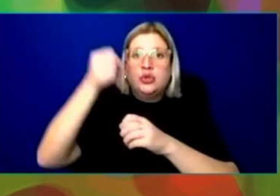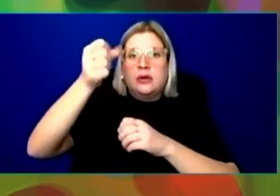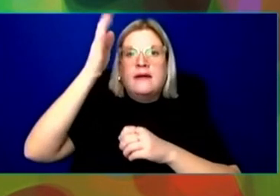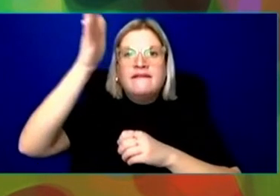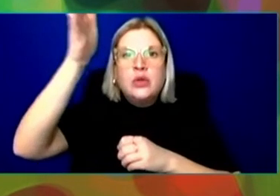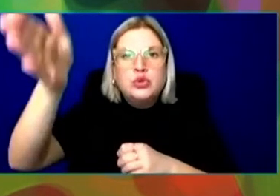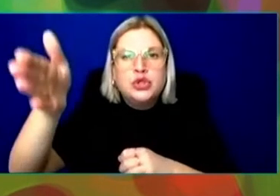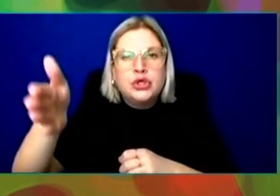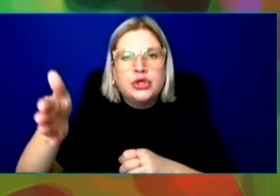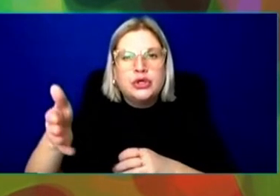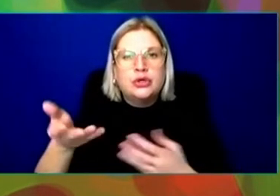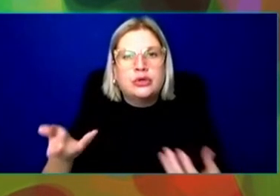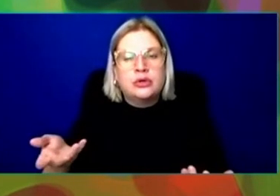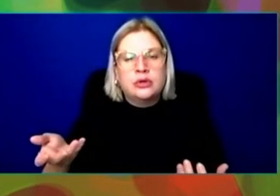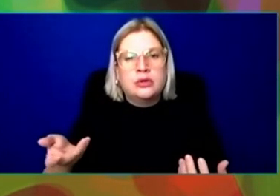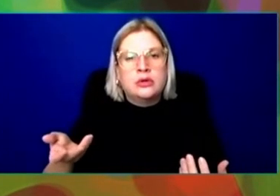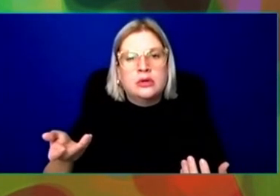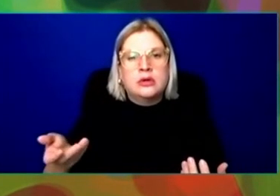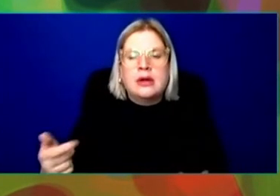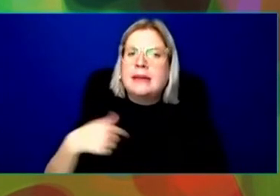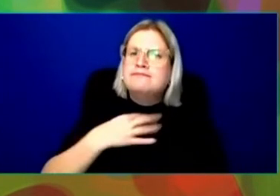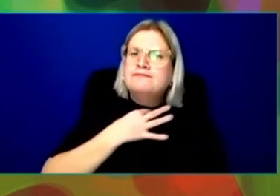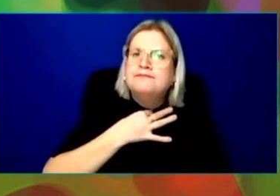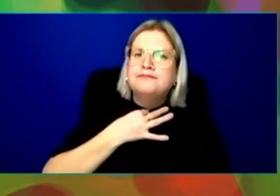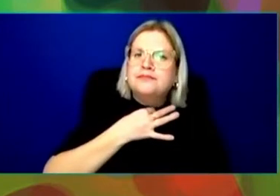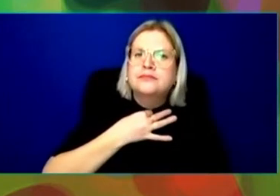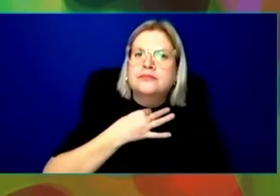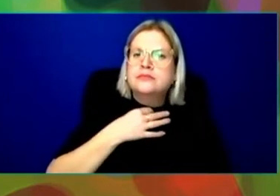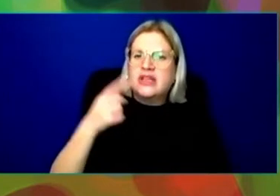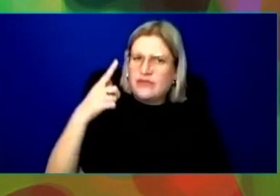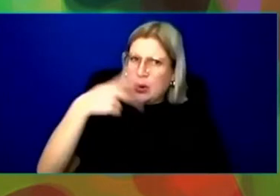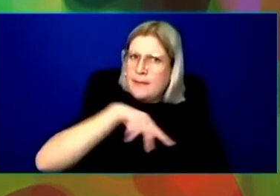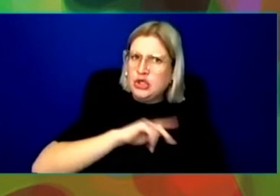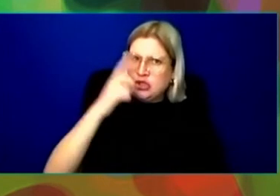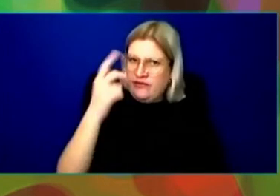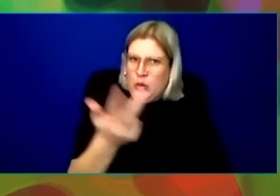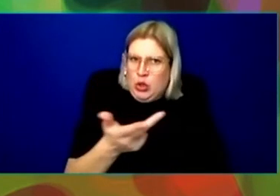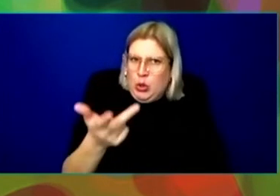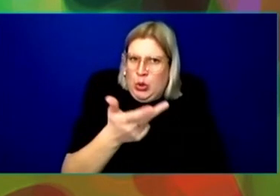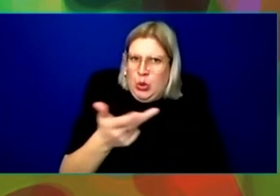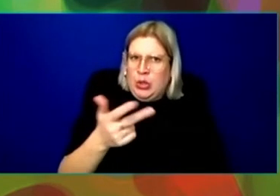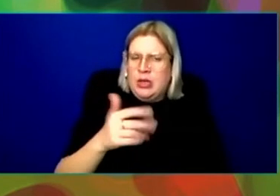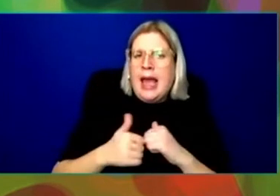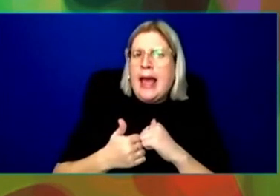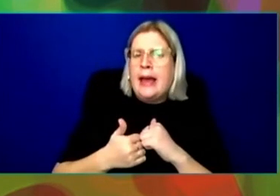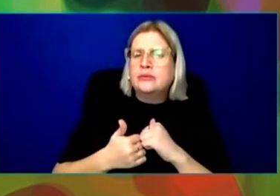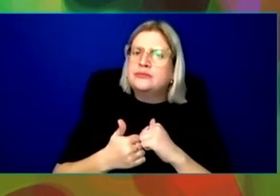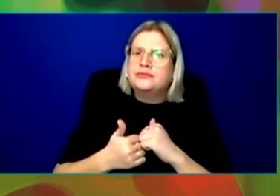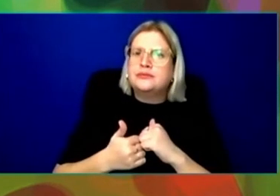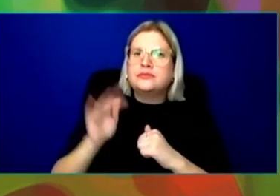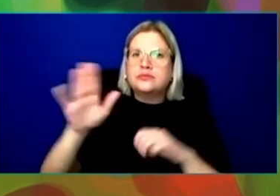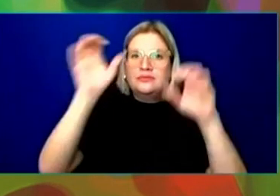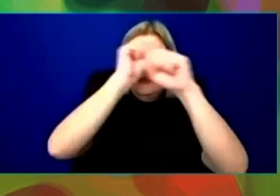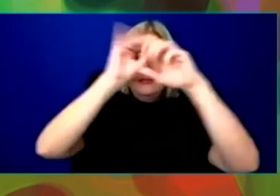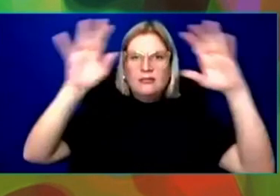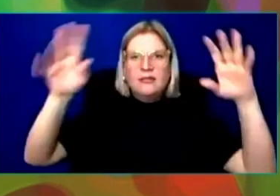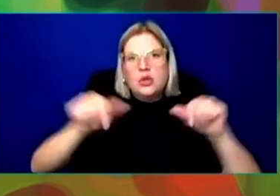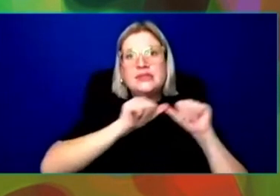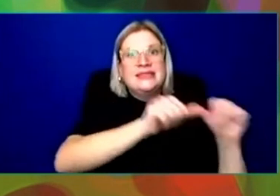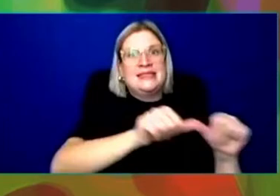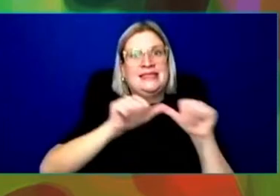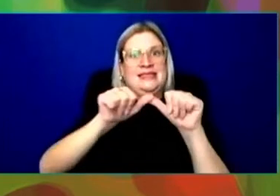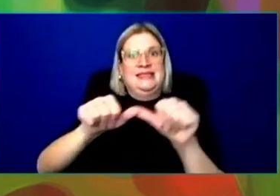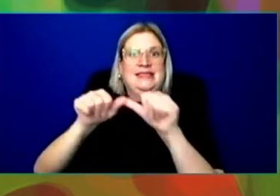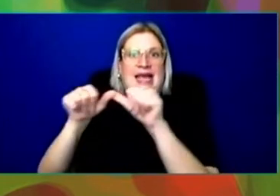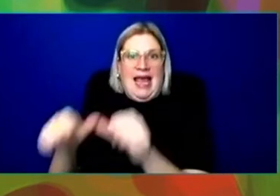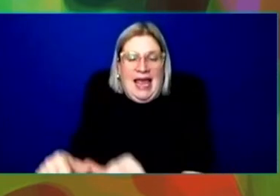that. So I'm curious, I want to, on a personal note from you all, how do you sustain your imagination? Because you're